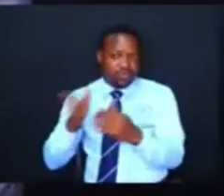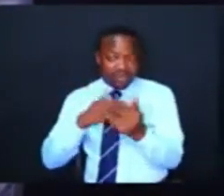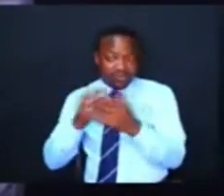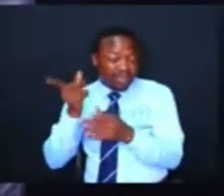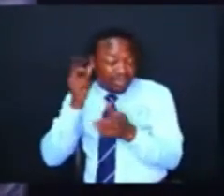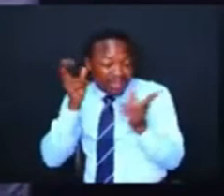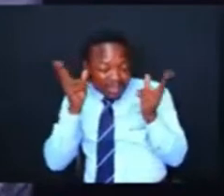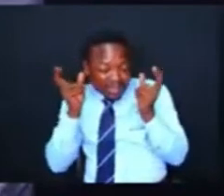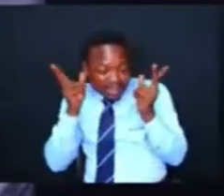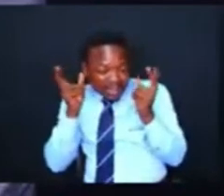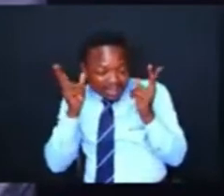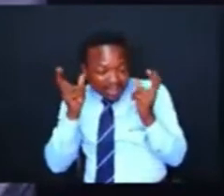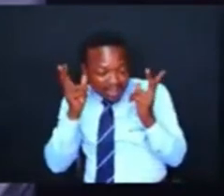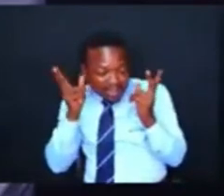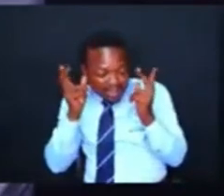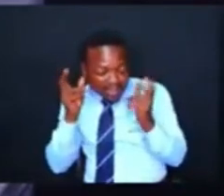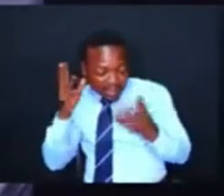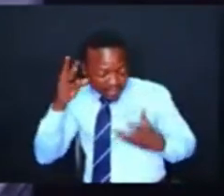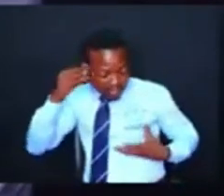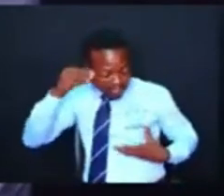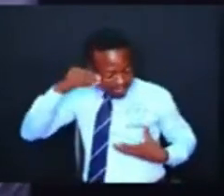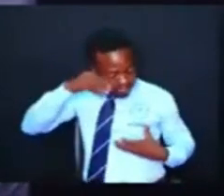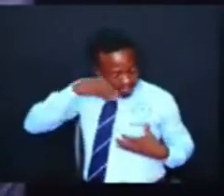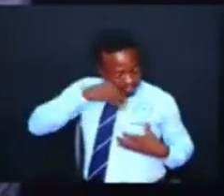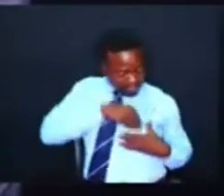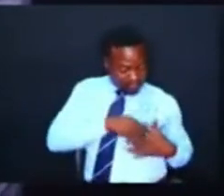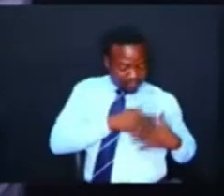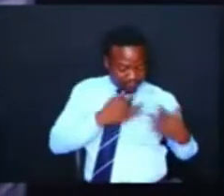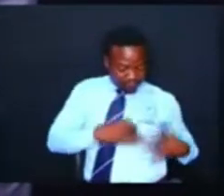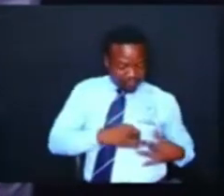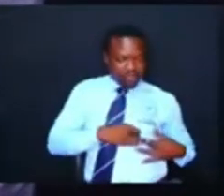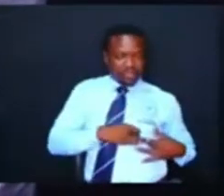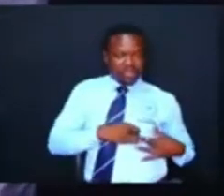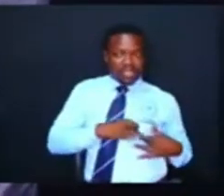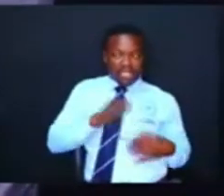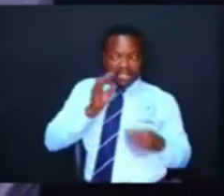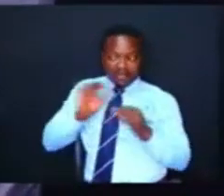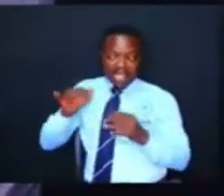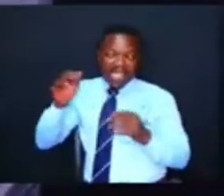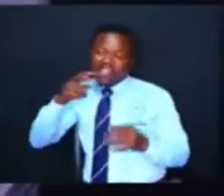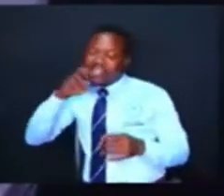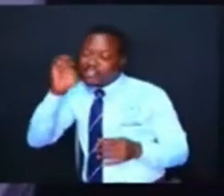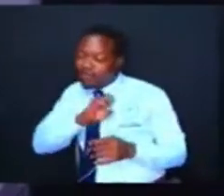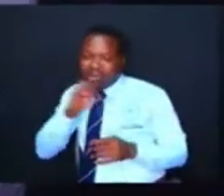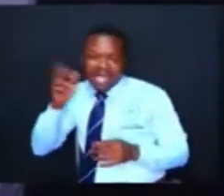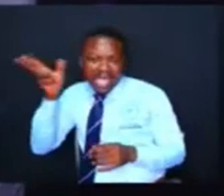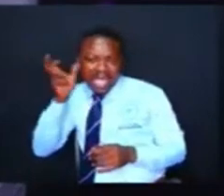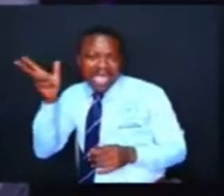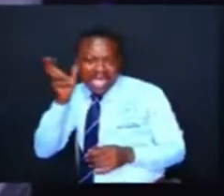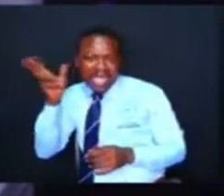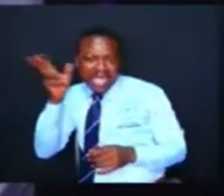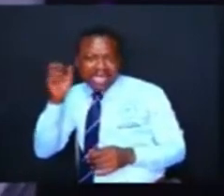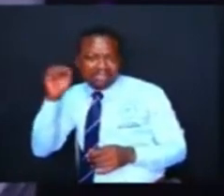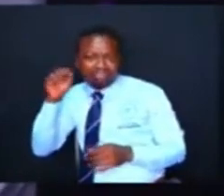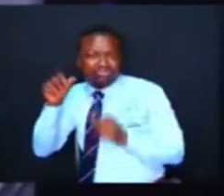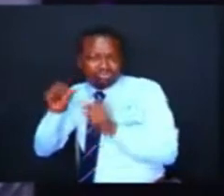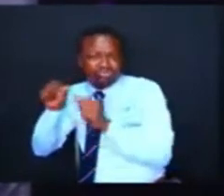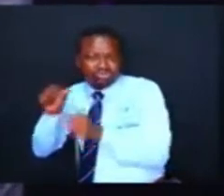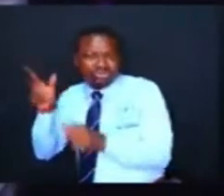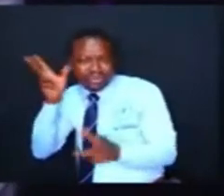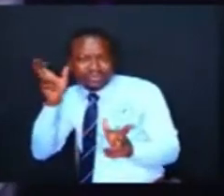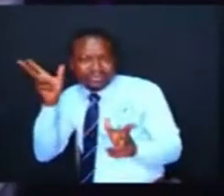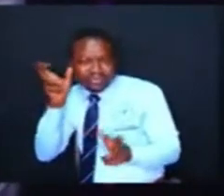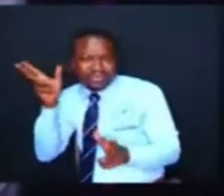heart, when it enters your heart, it can cause bitterness. When evil things through what you are hearing enters your